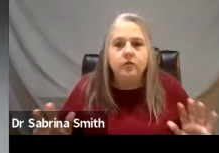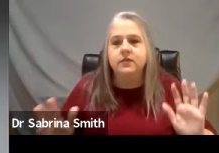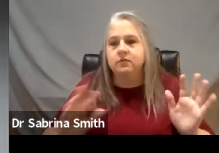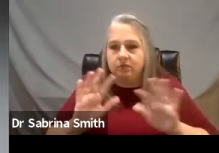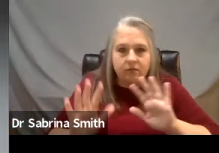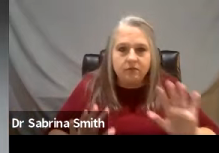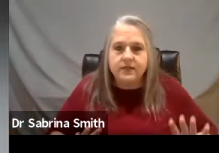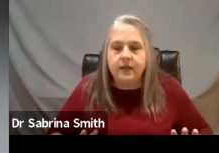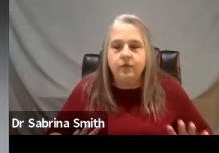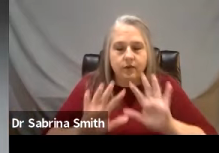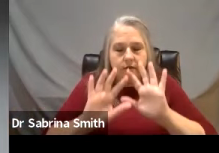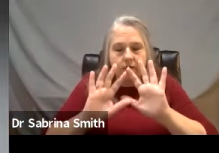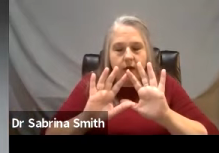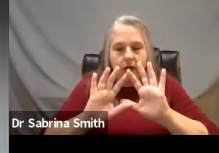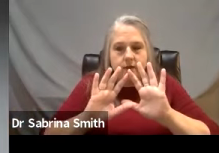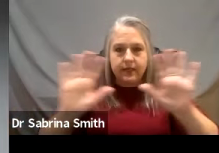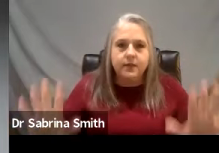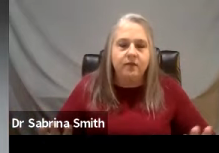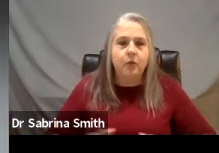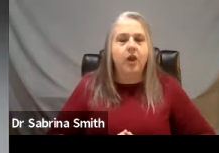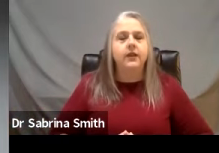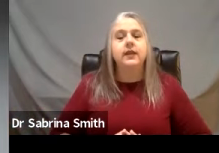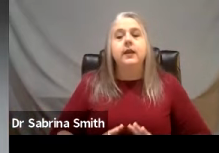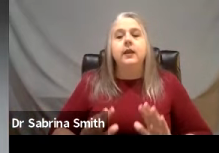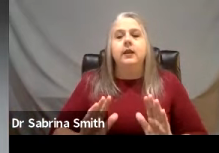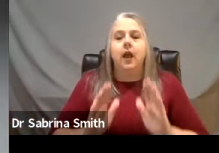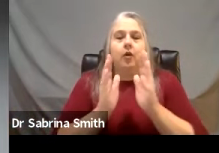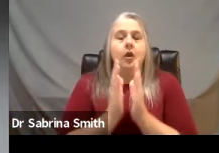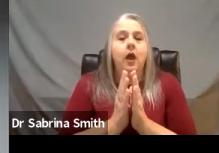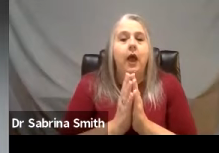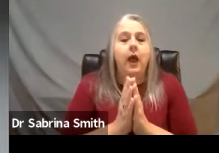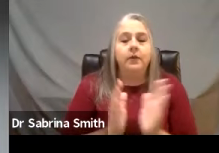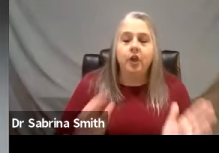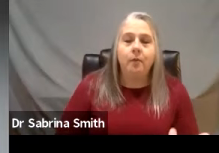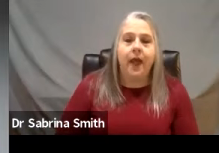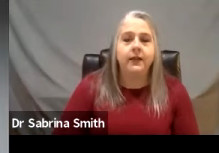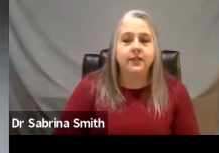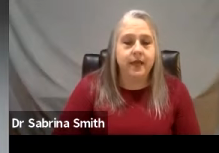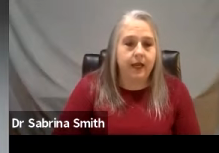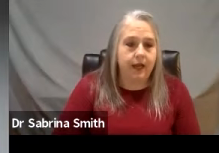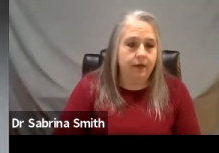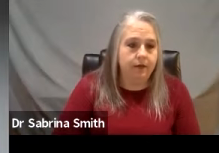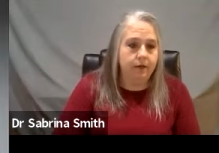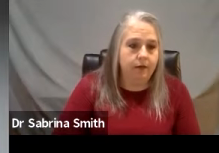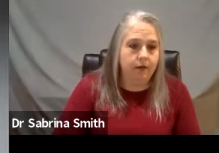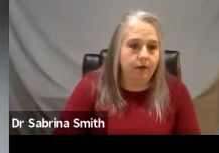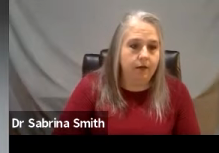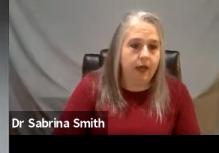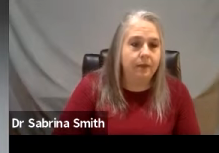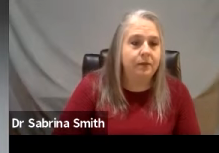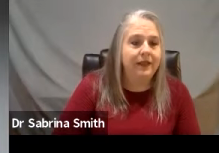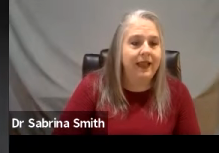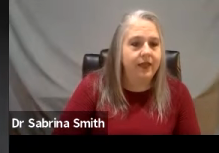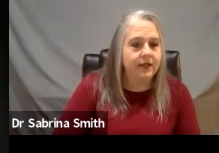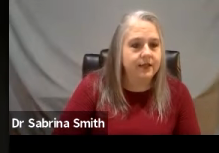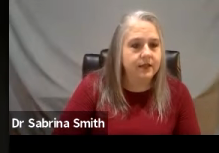few notes, seeing some of her product. Now, I'm going to go back to the beginning, and